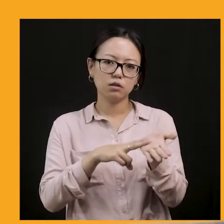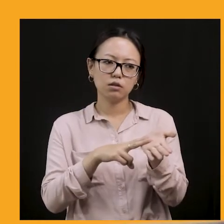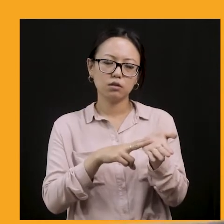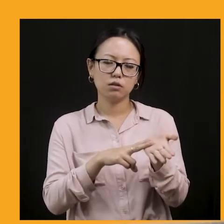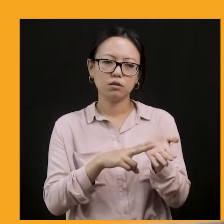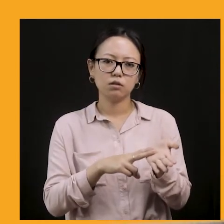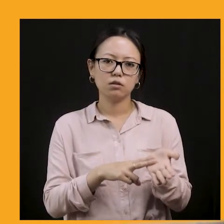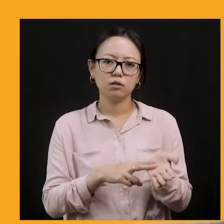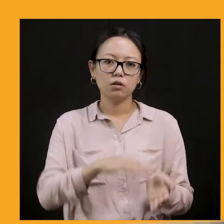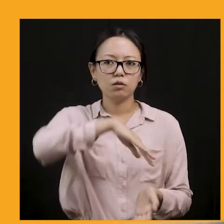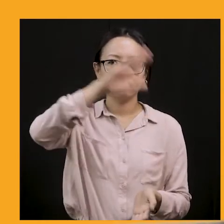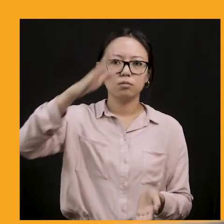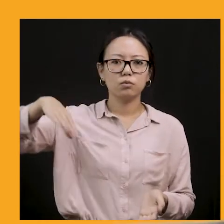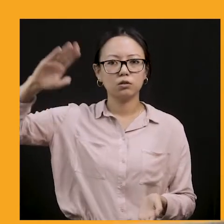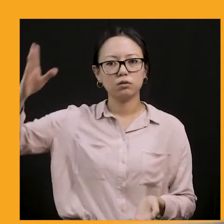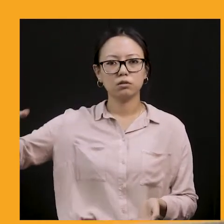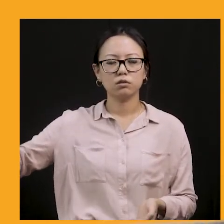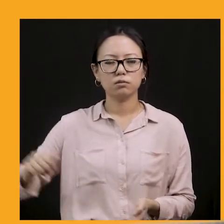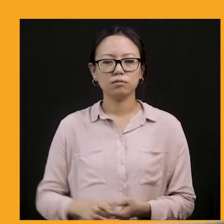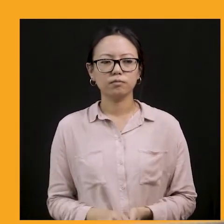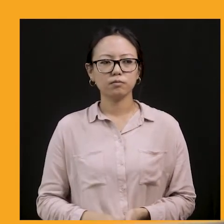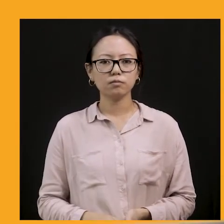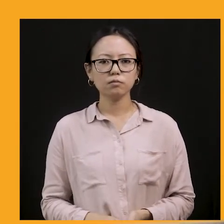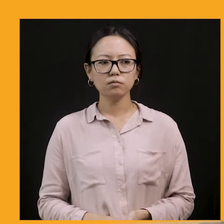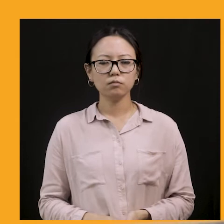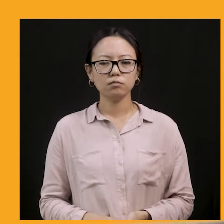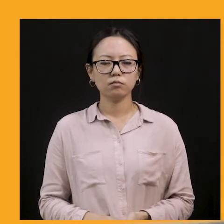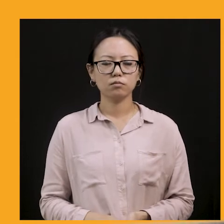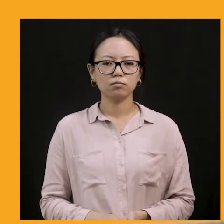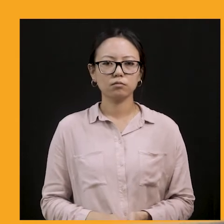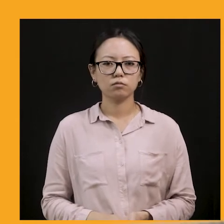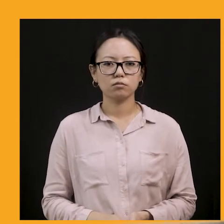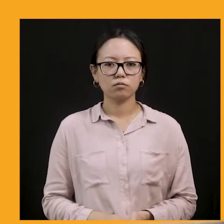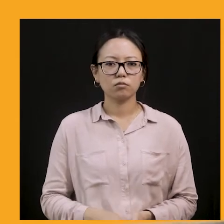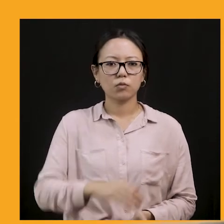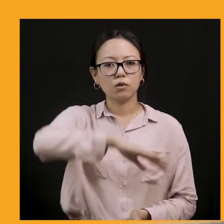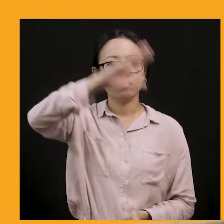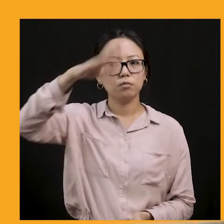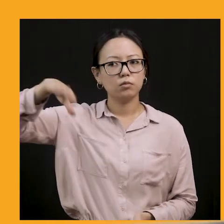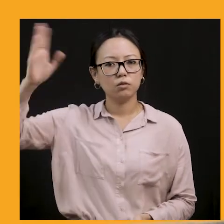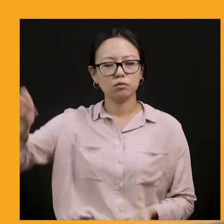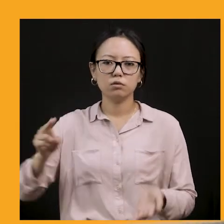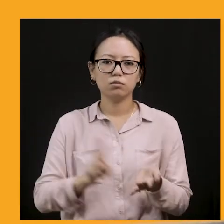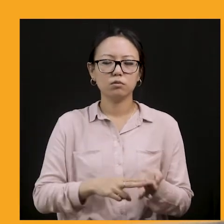M-O-U-N-T-A-I-N. Mountain. So mountain, it is a natural thing.